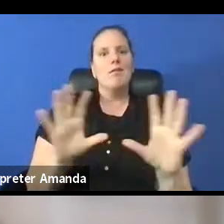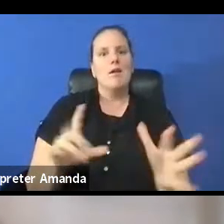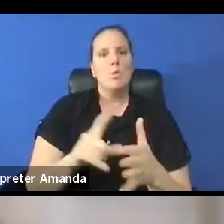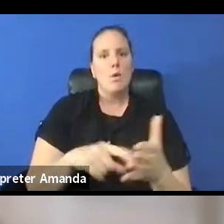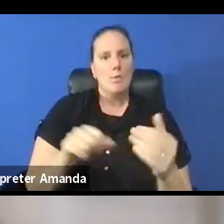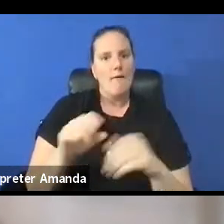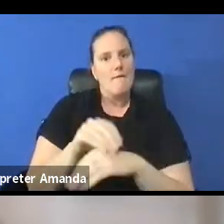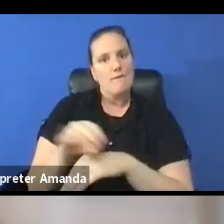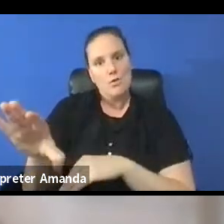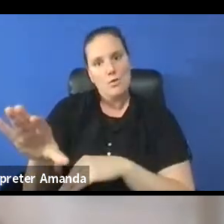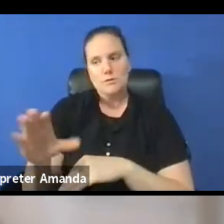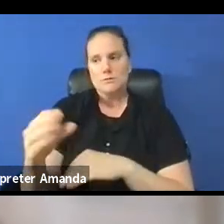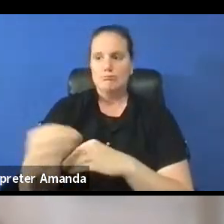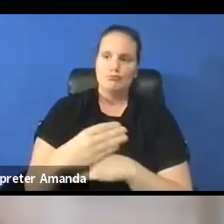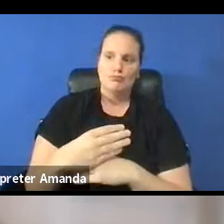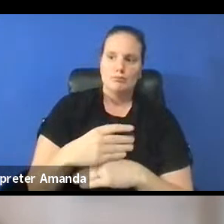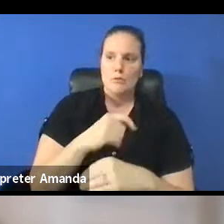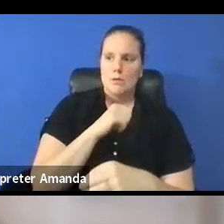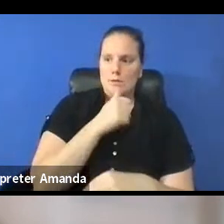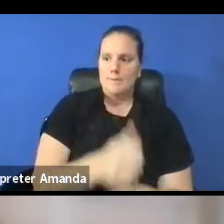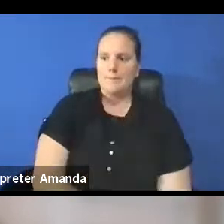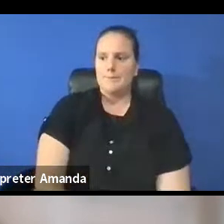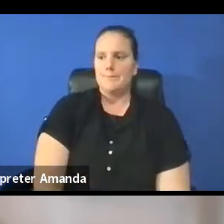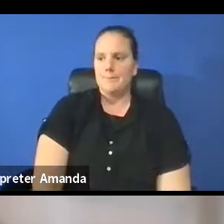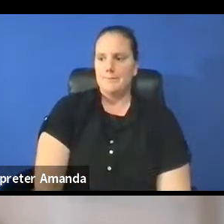influence, what we can't.